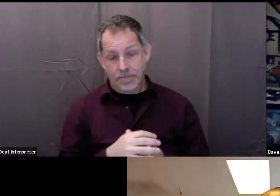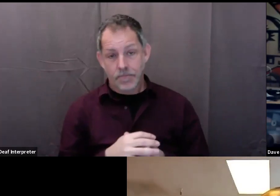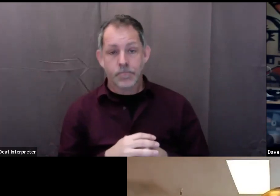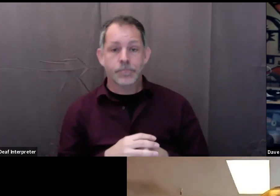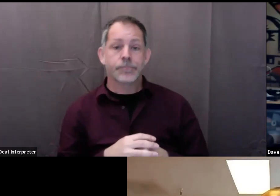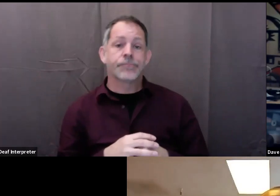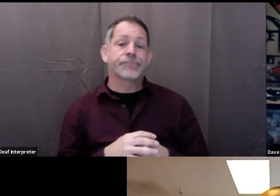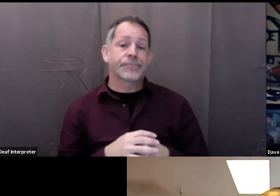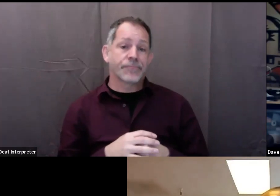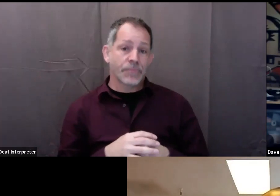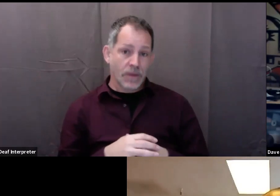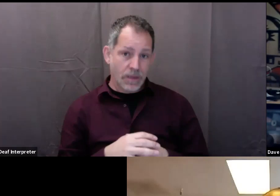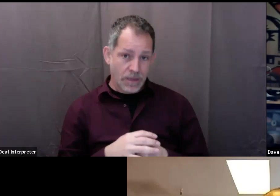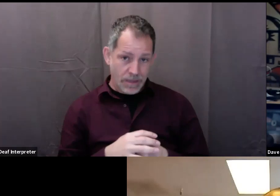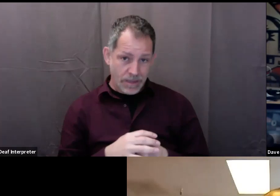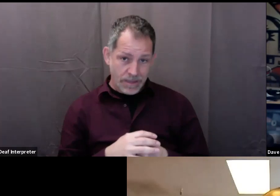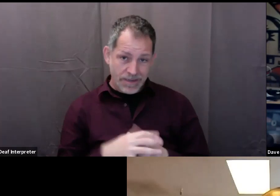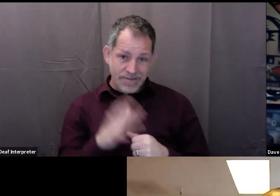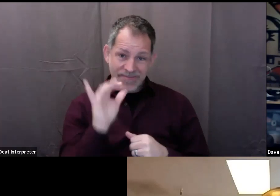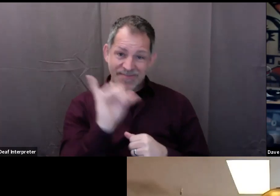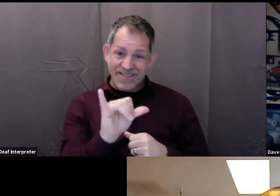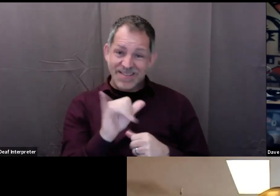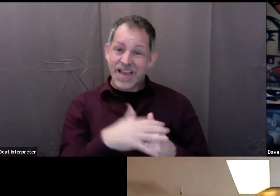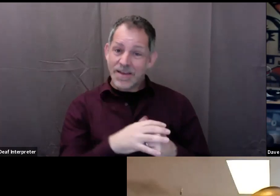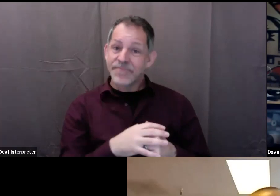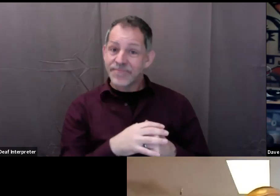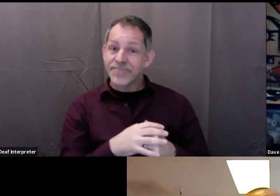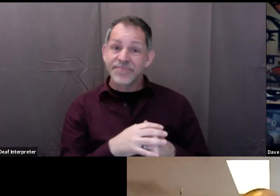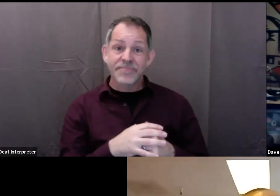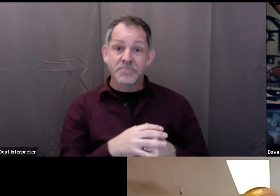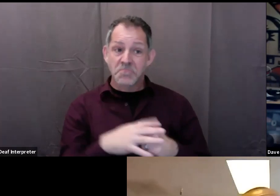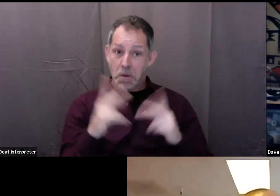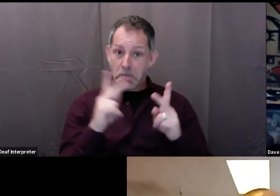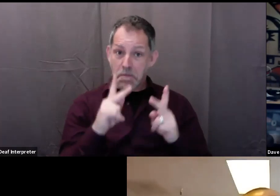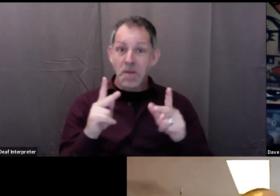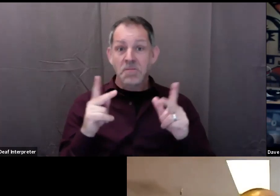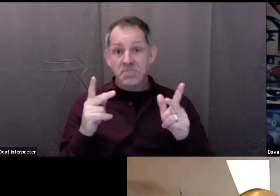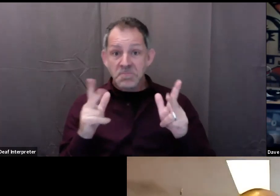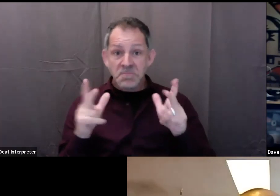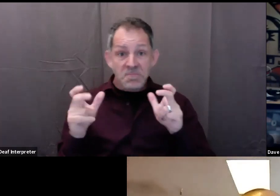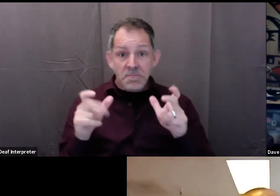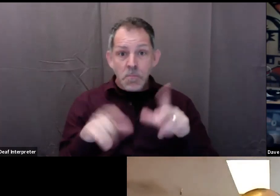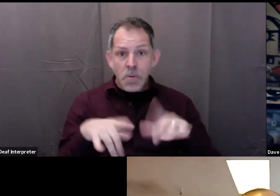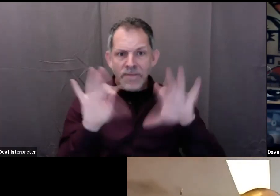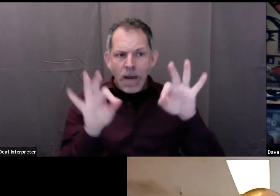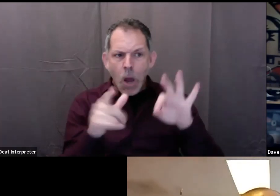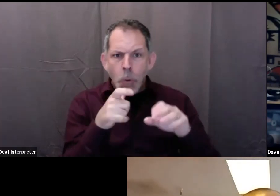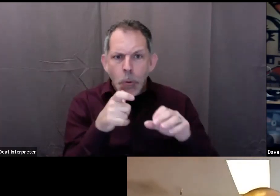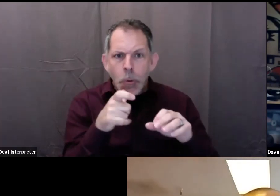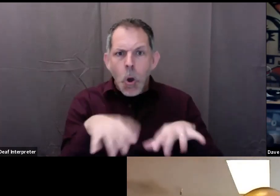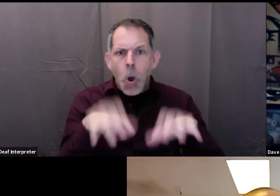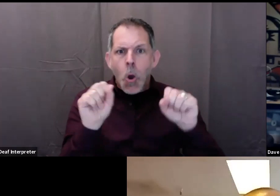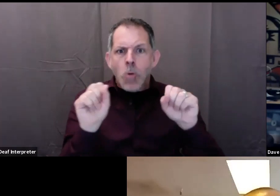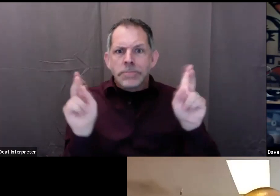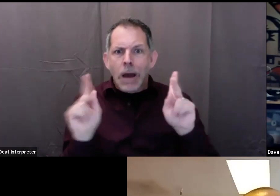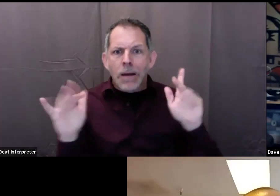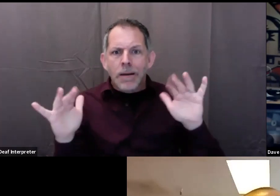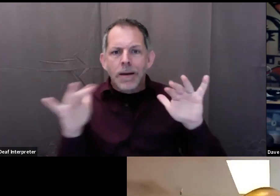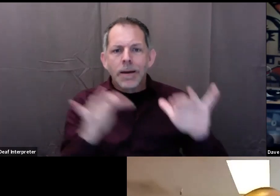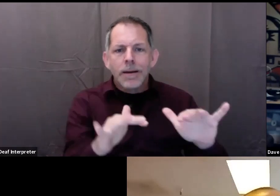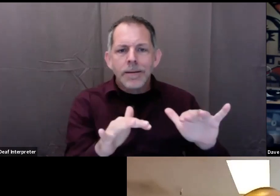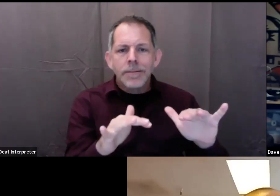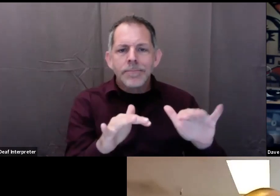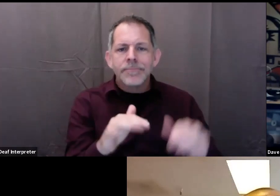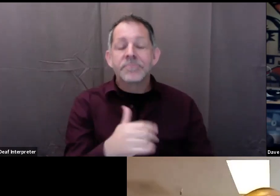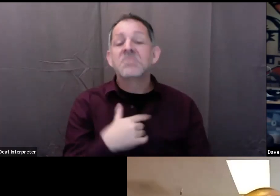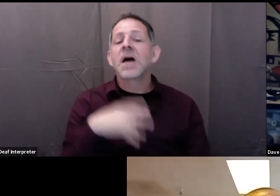in just through the attendees finding all those folks. Well, after talking to, doing some early work in the last couple of days, we've